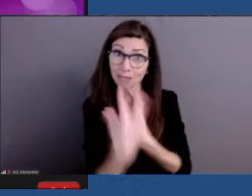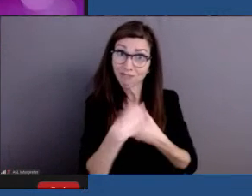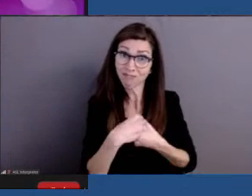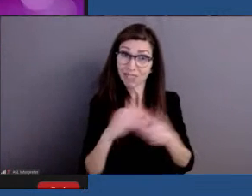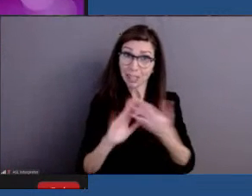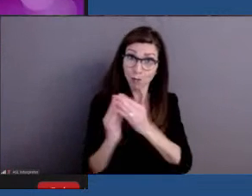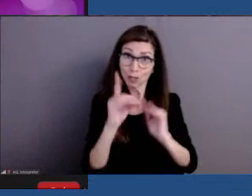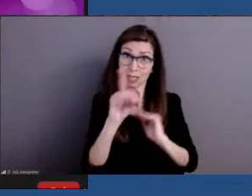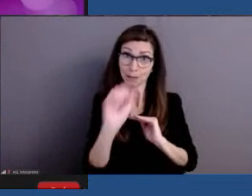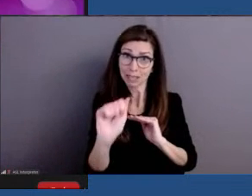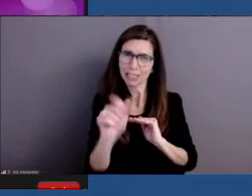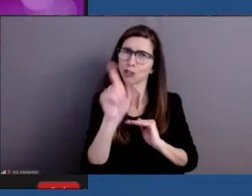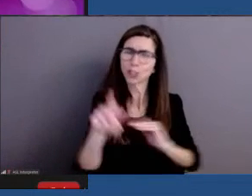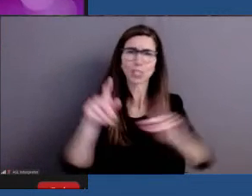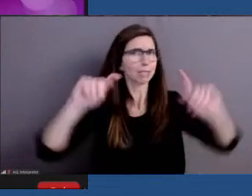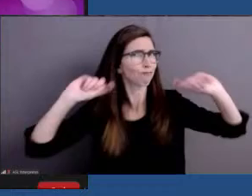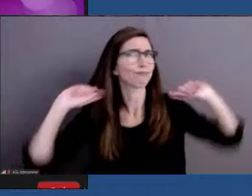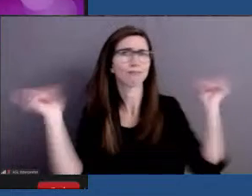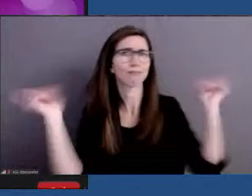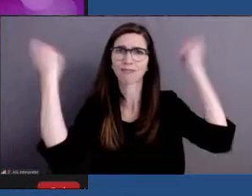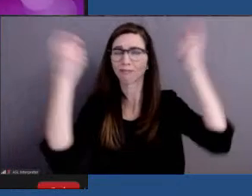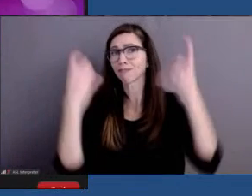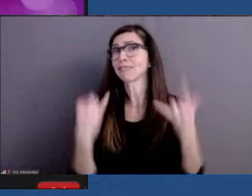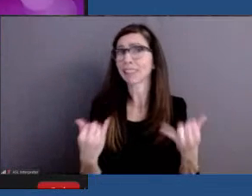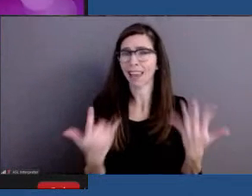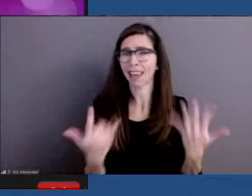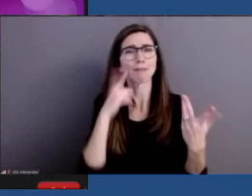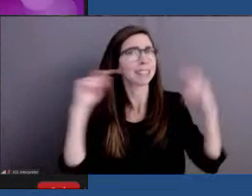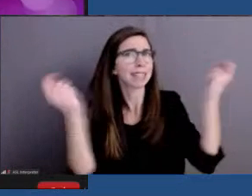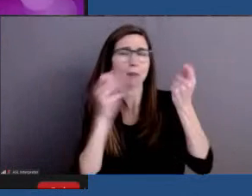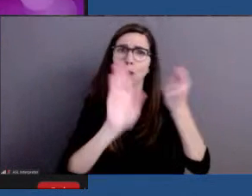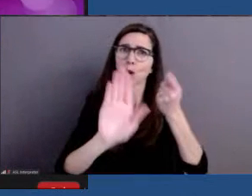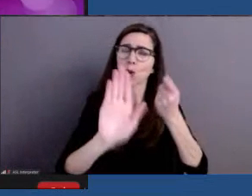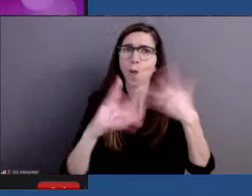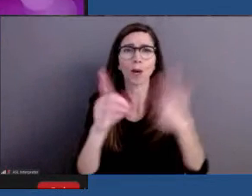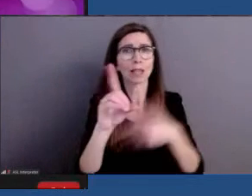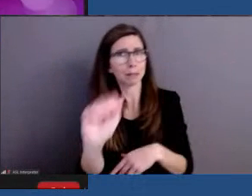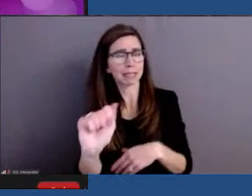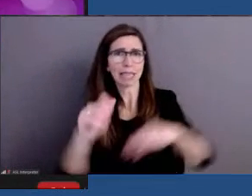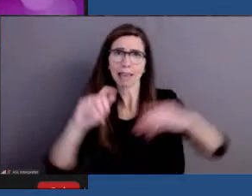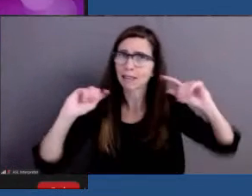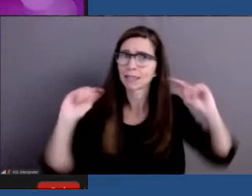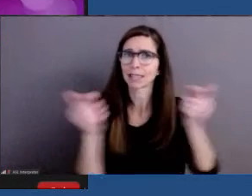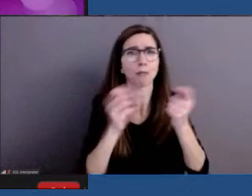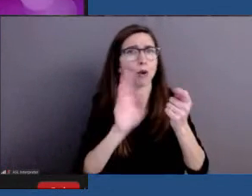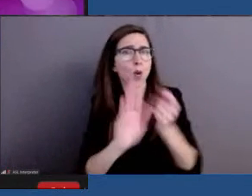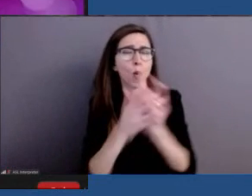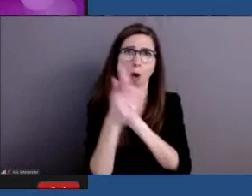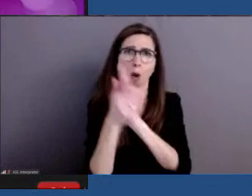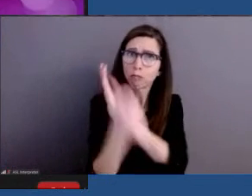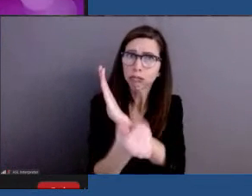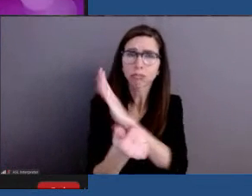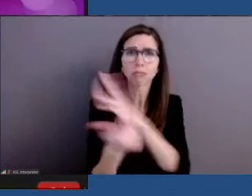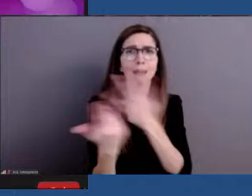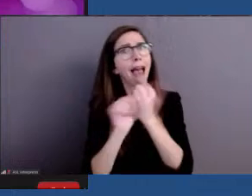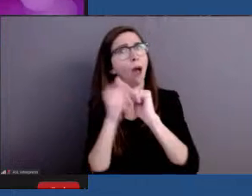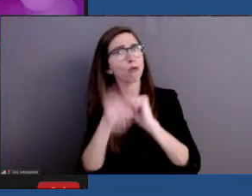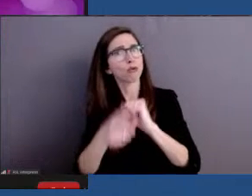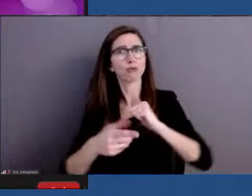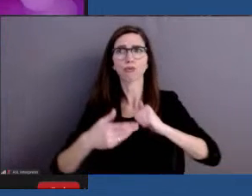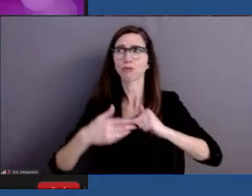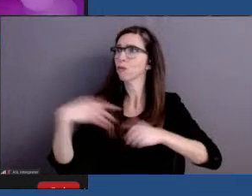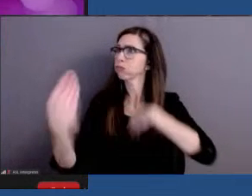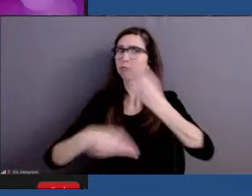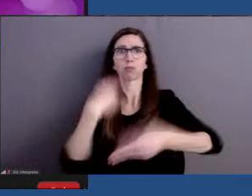celebrate today. Celebrate the disability that you bring into the world, celebrate the contributions you make, and most importantly,